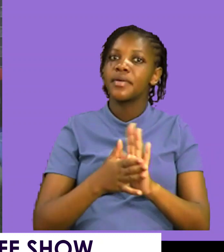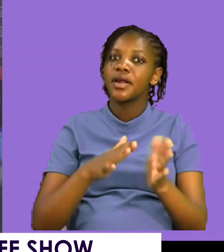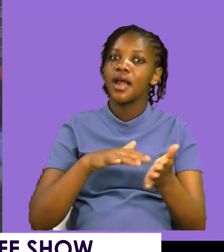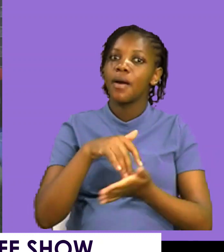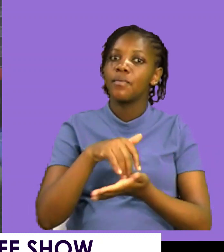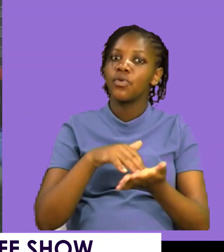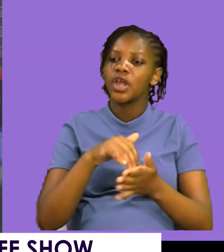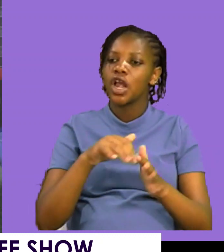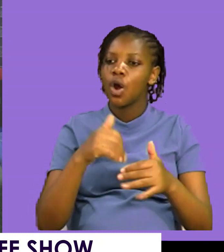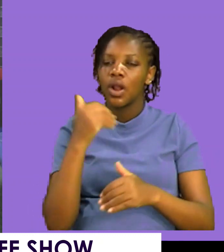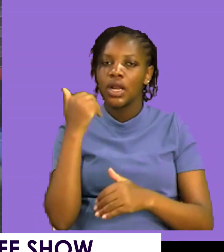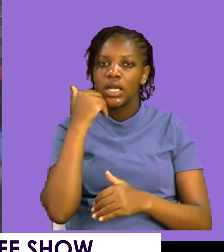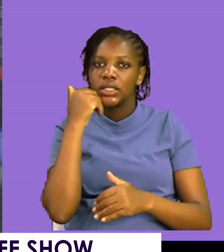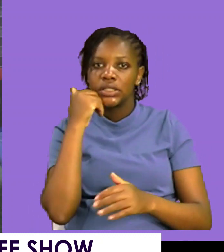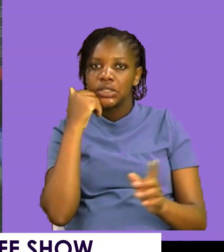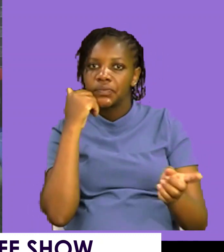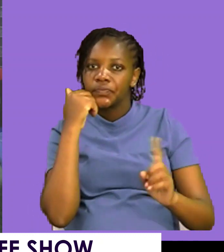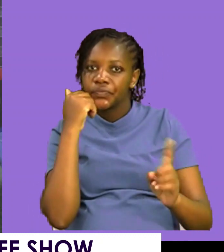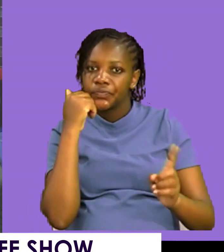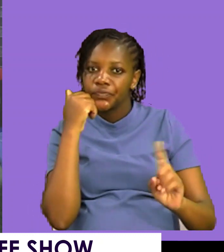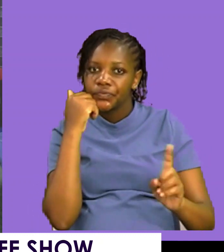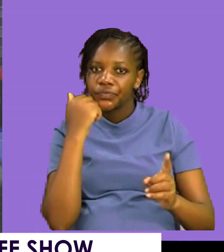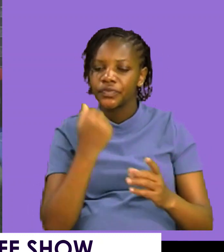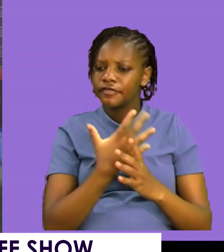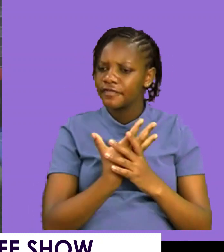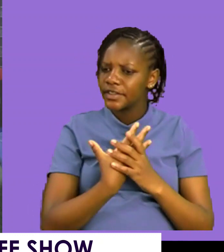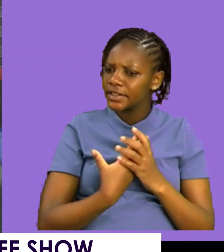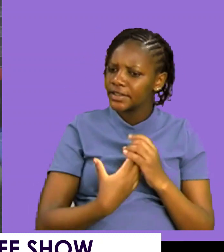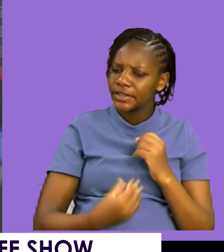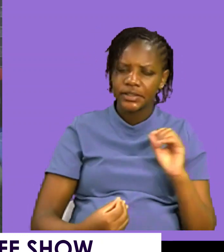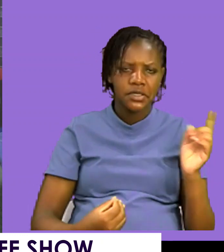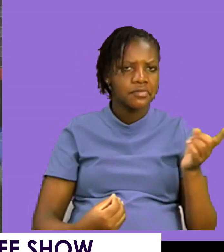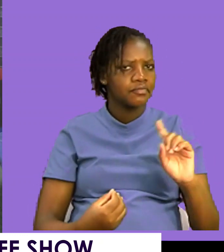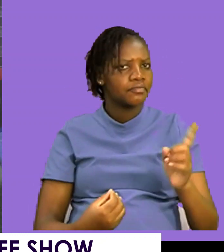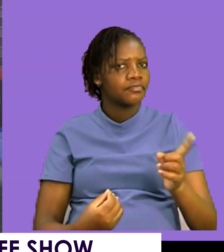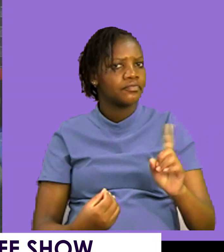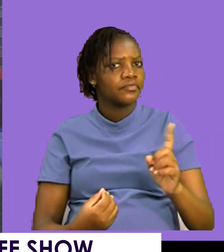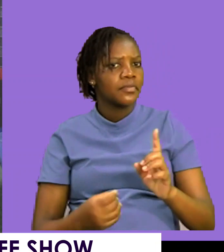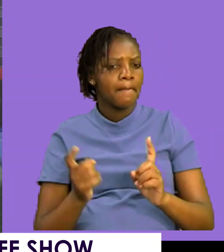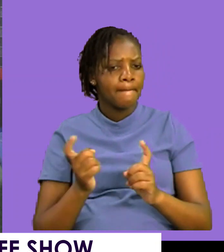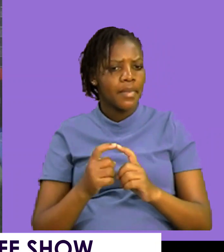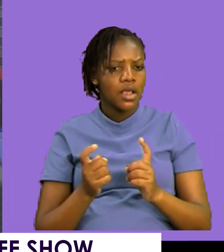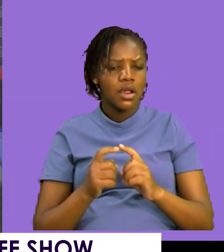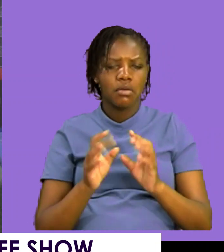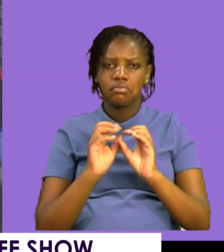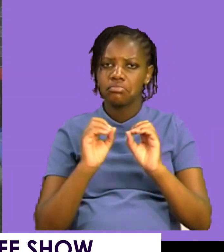sick, frustrated, anxious, pained,